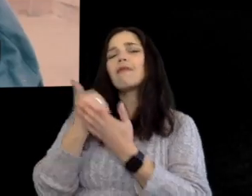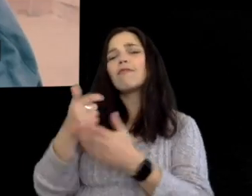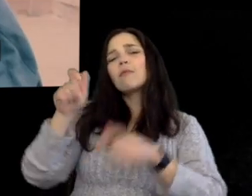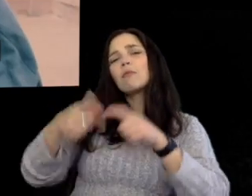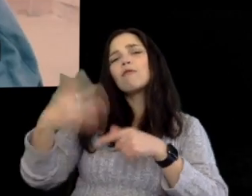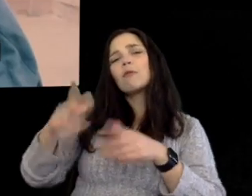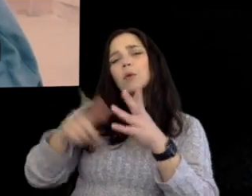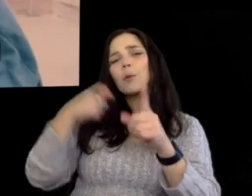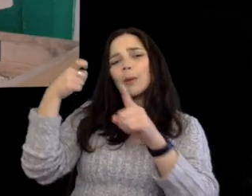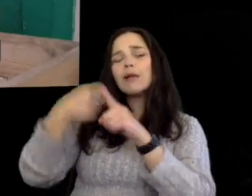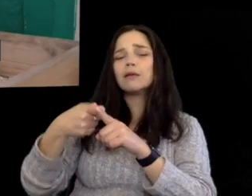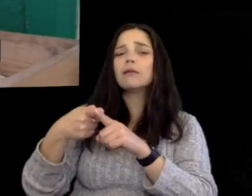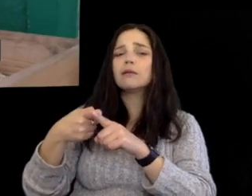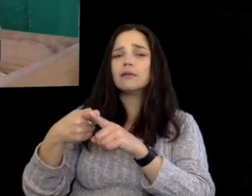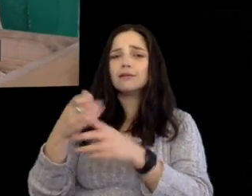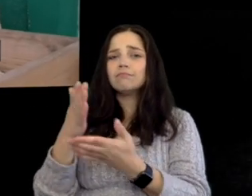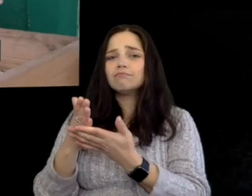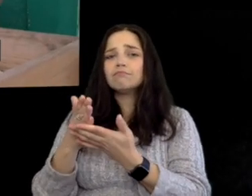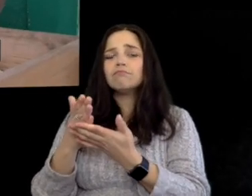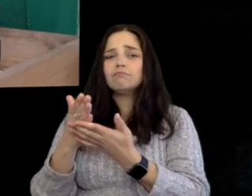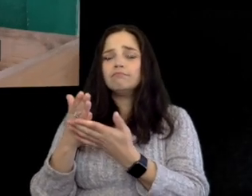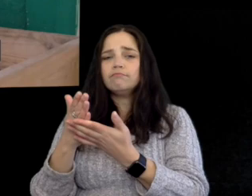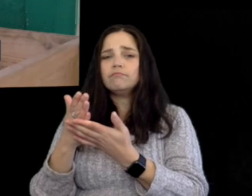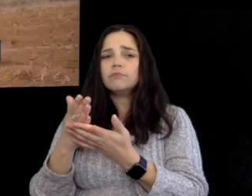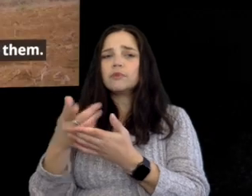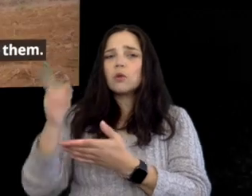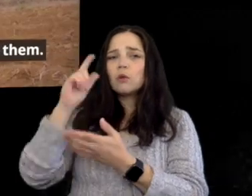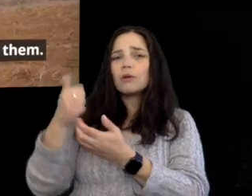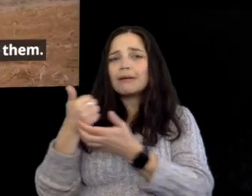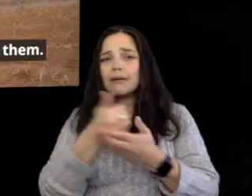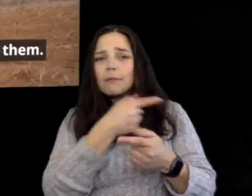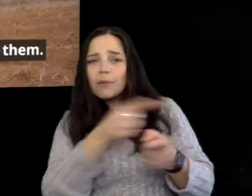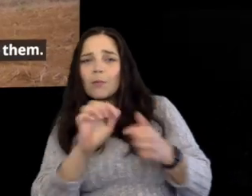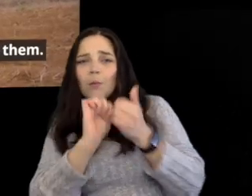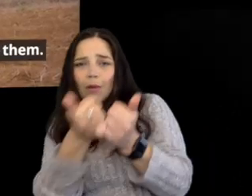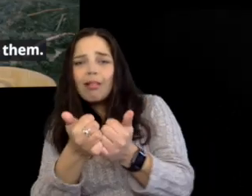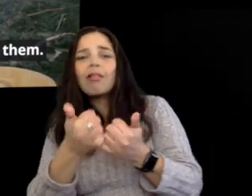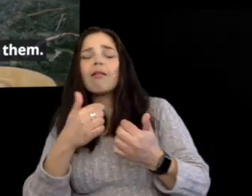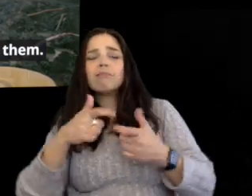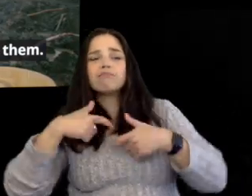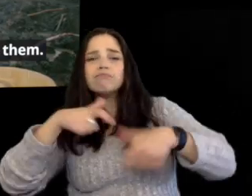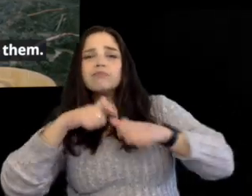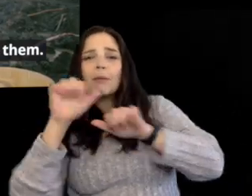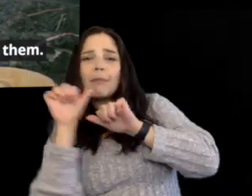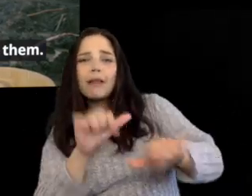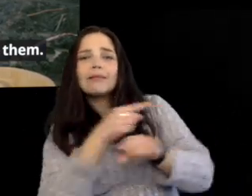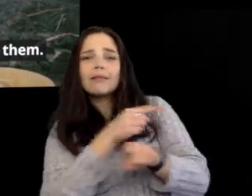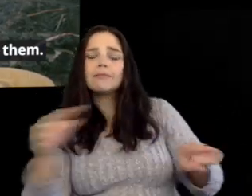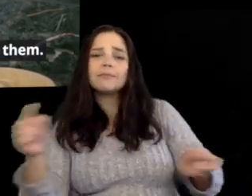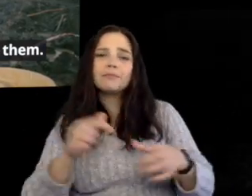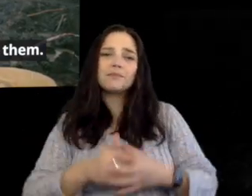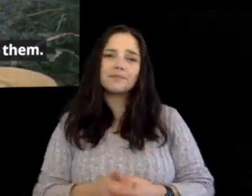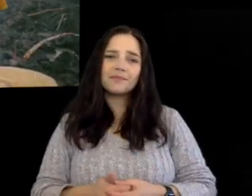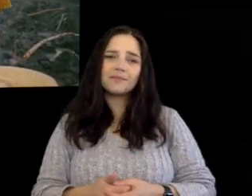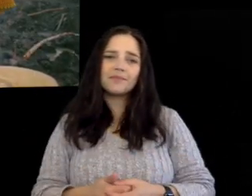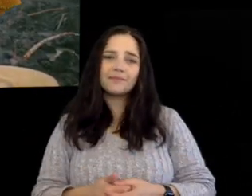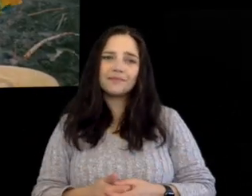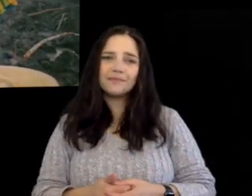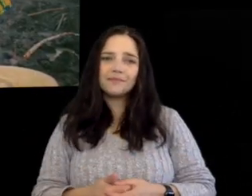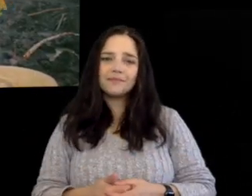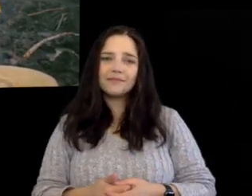Nyindu matungia muvea kiasi wangaia meke nesa angiasia pavumbe sisi na unye wangaia ongelele